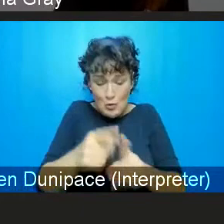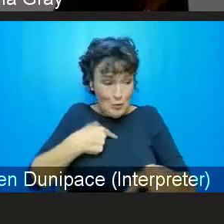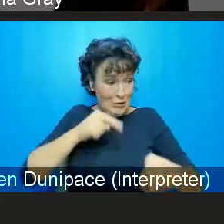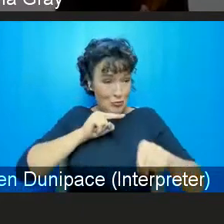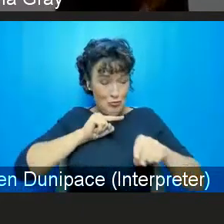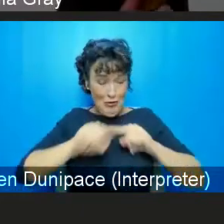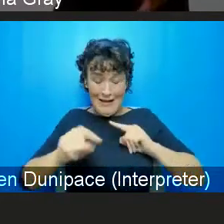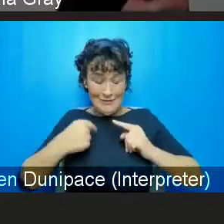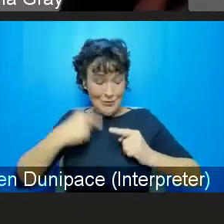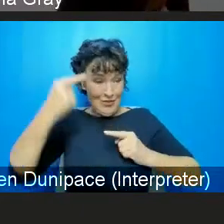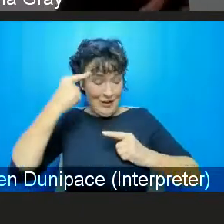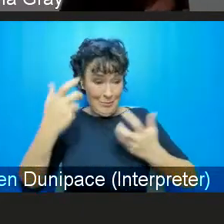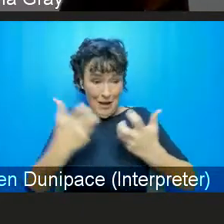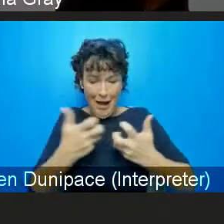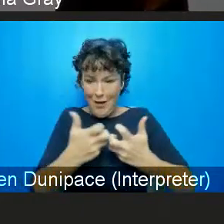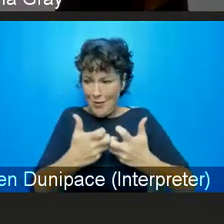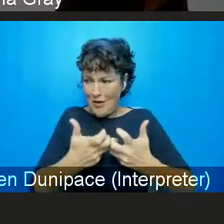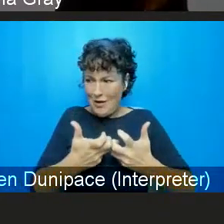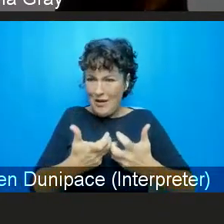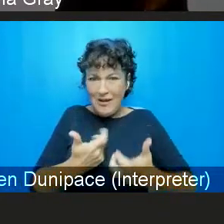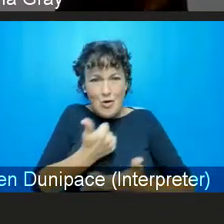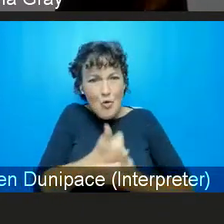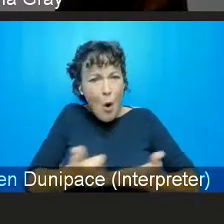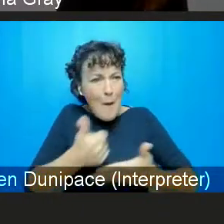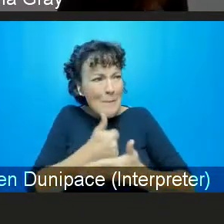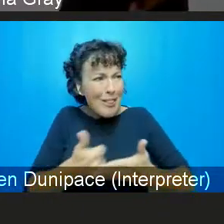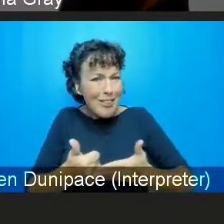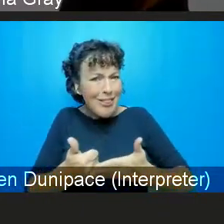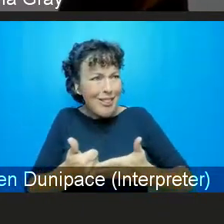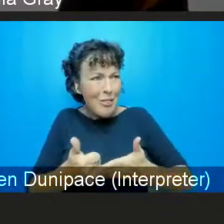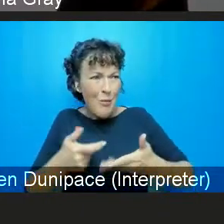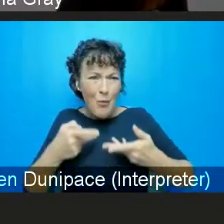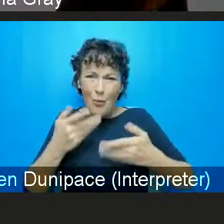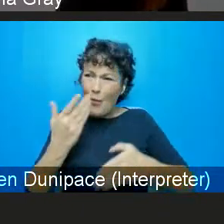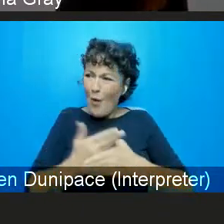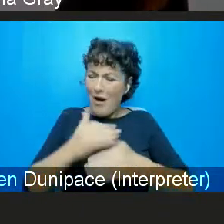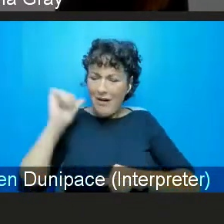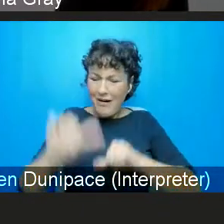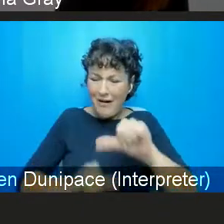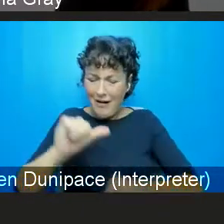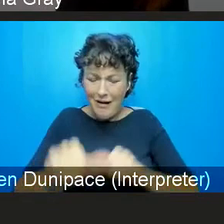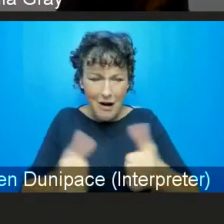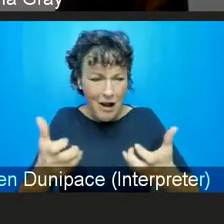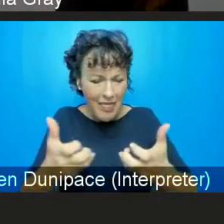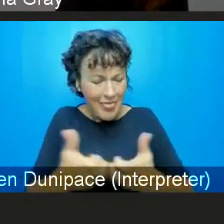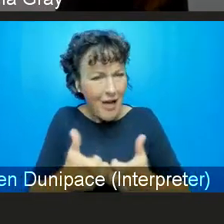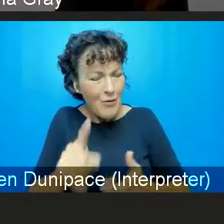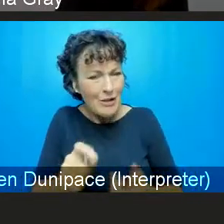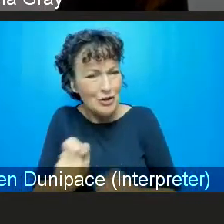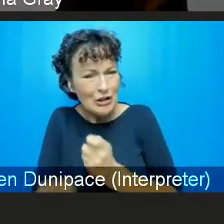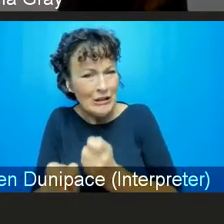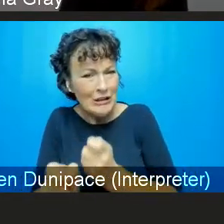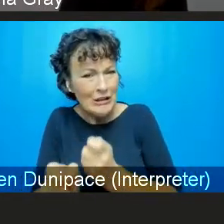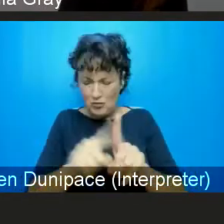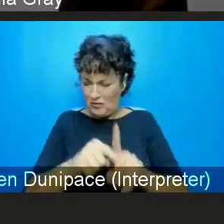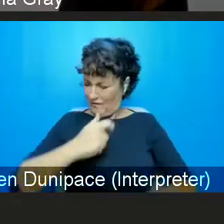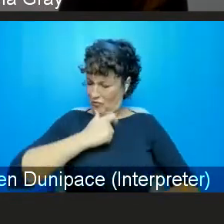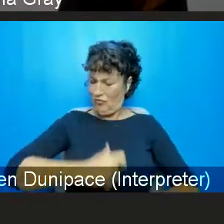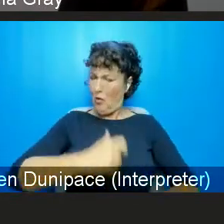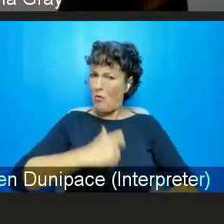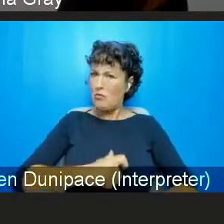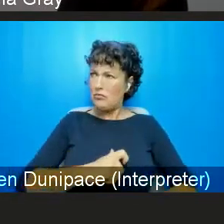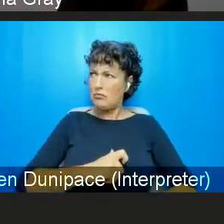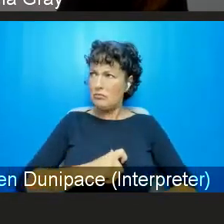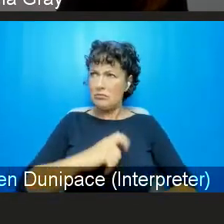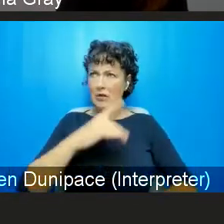employment perspective, but also the way that we undertake our roles from an operational perspective, what that can mean for individuals coming